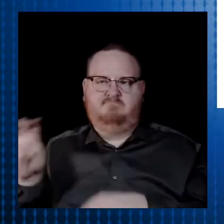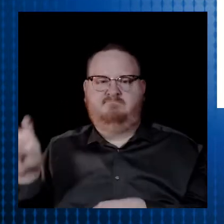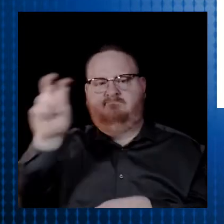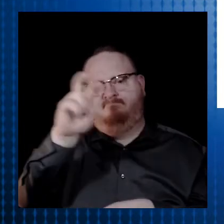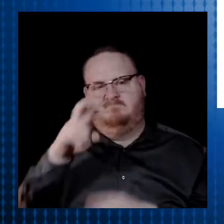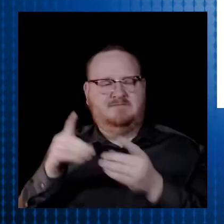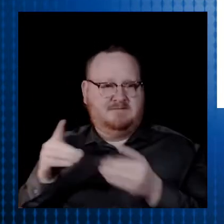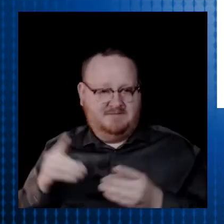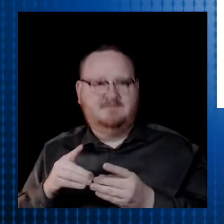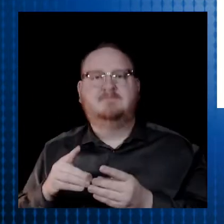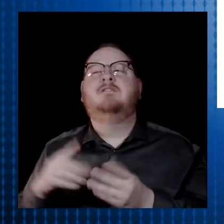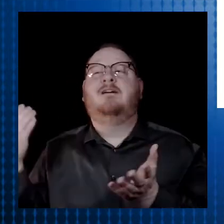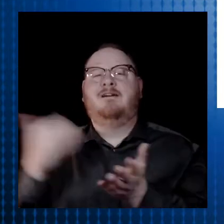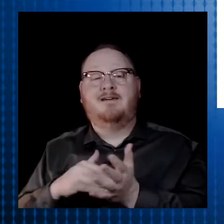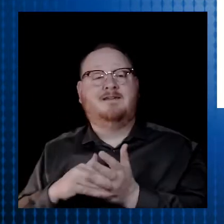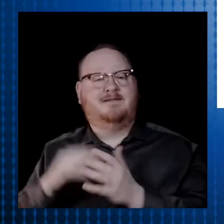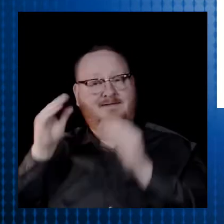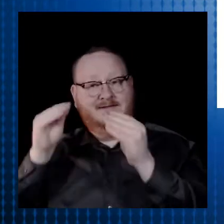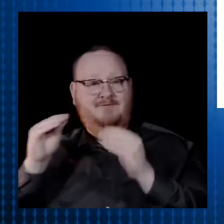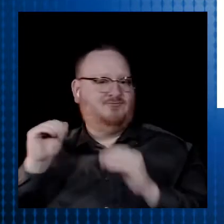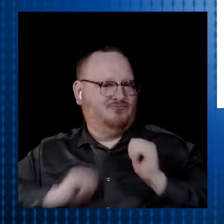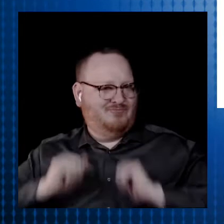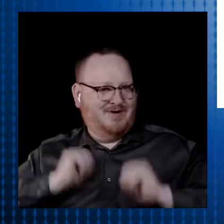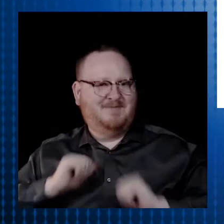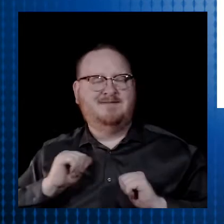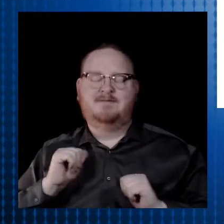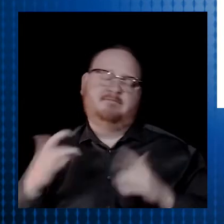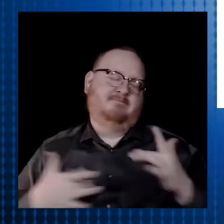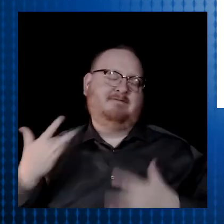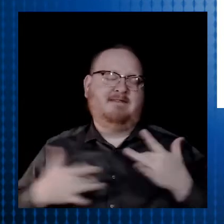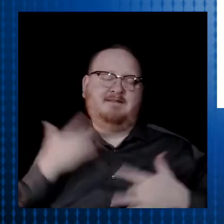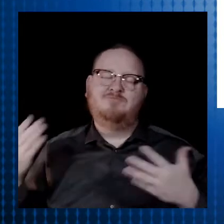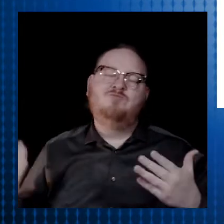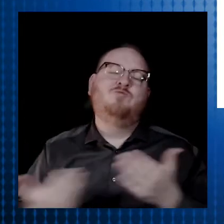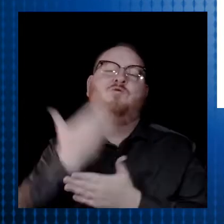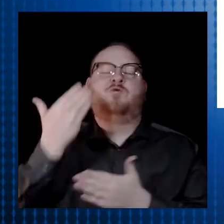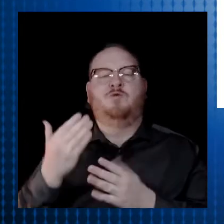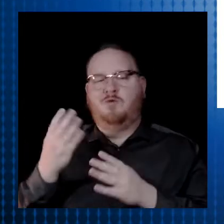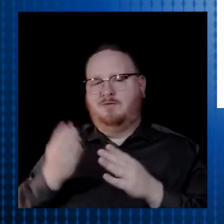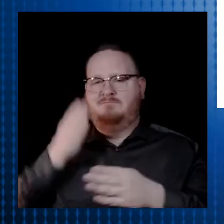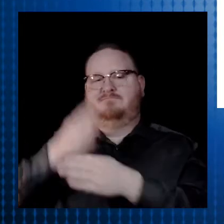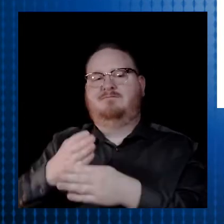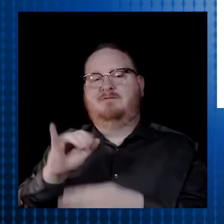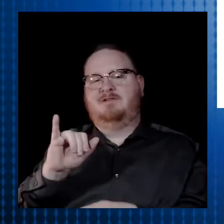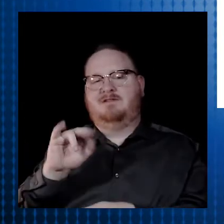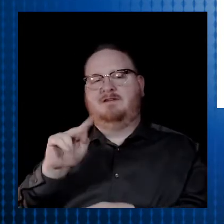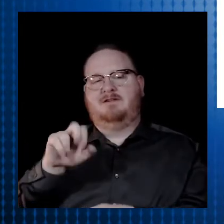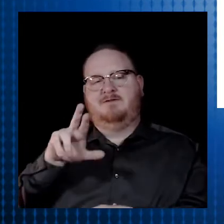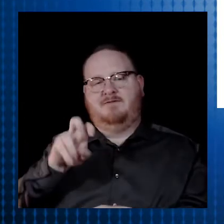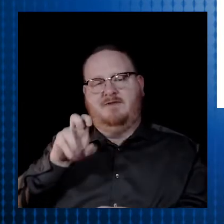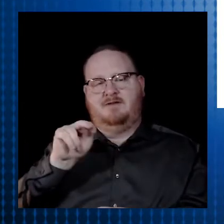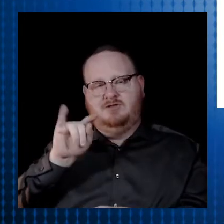again teaching drama and excited with her new intervention position. She has been with the Flint Community School